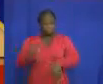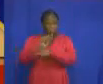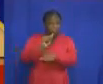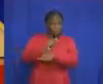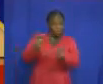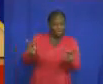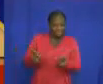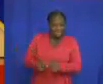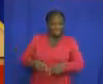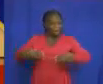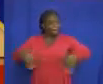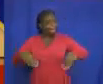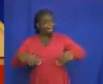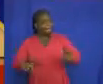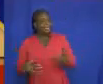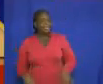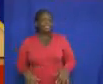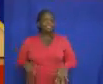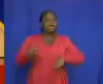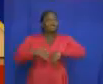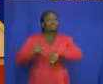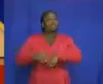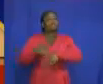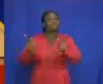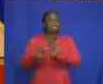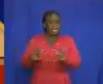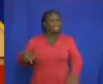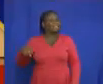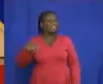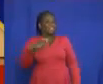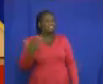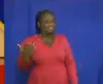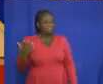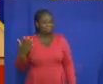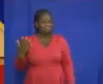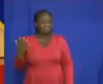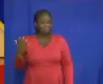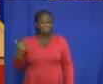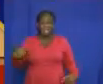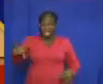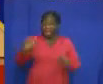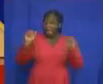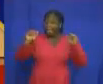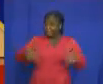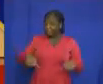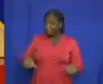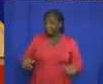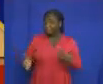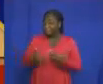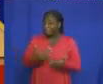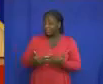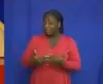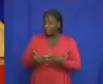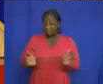workplaces, markets, stadia, and to travel. Our ability, however, to